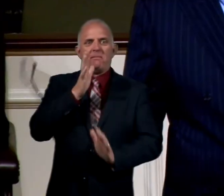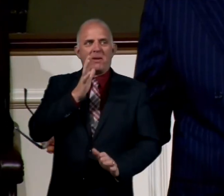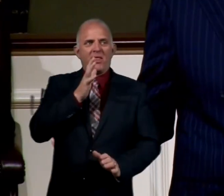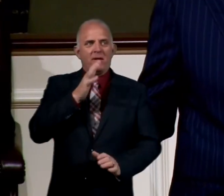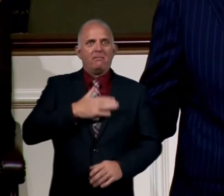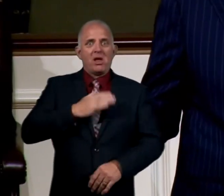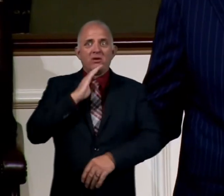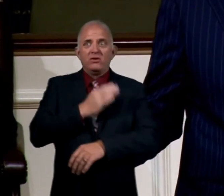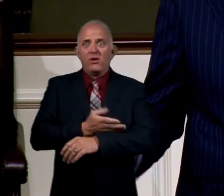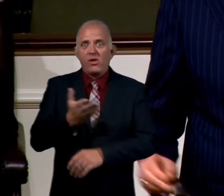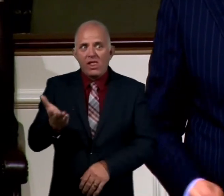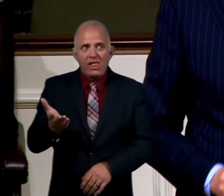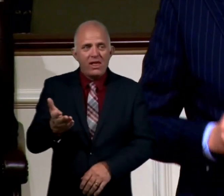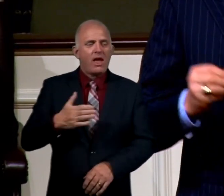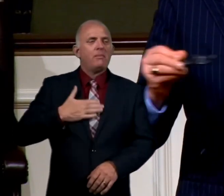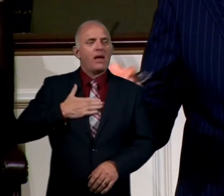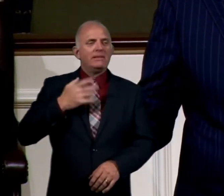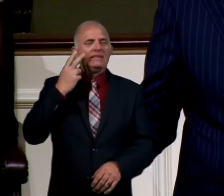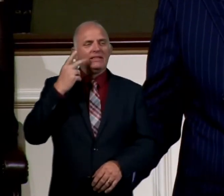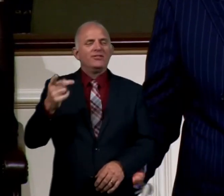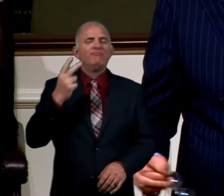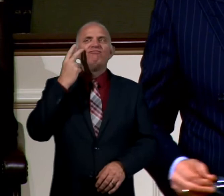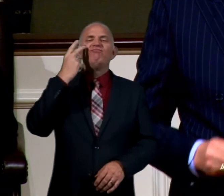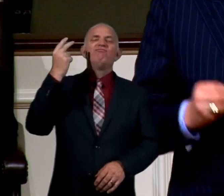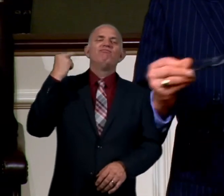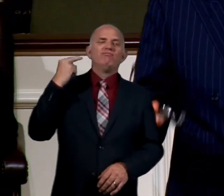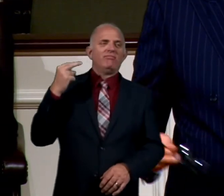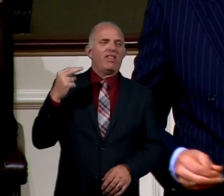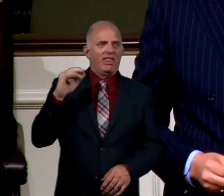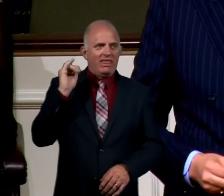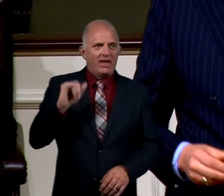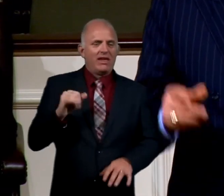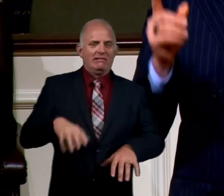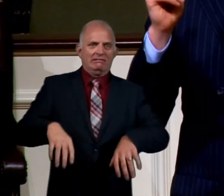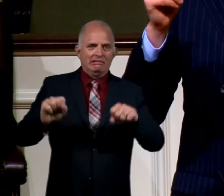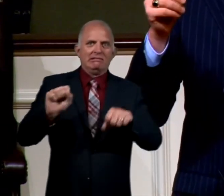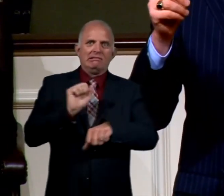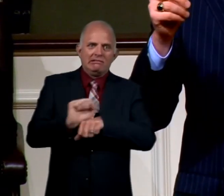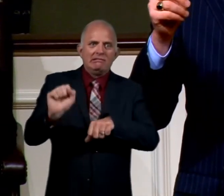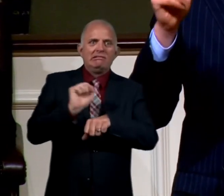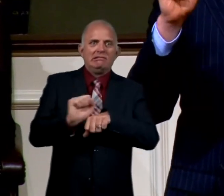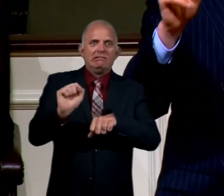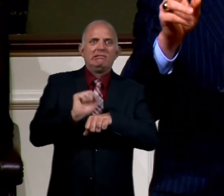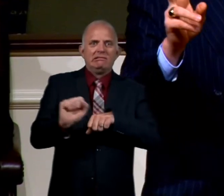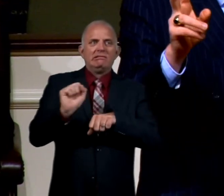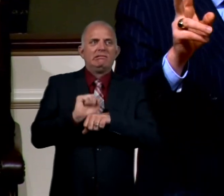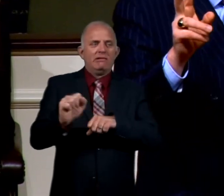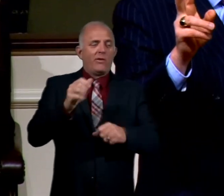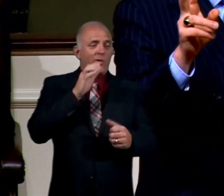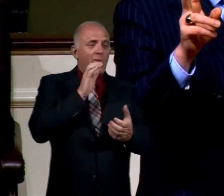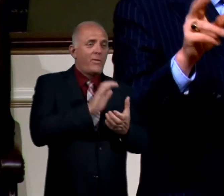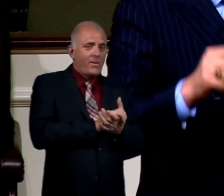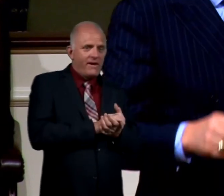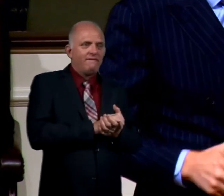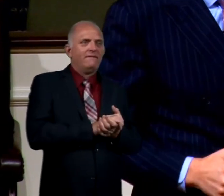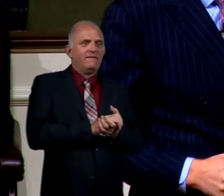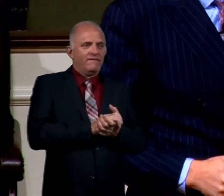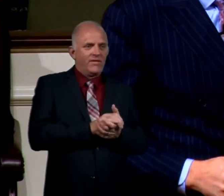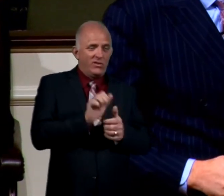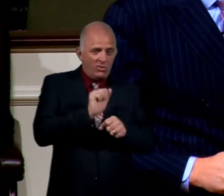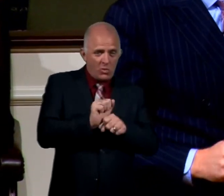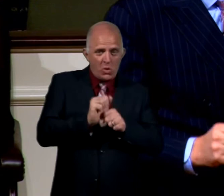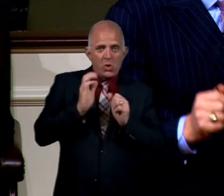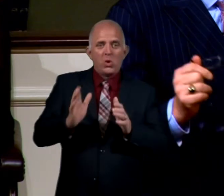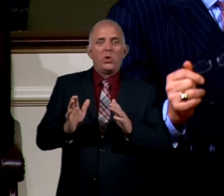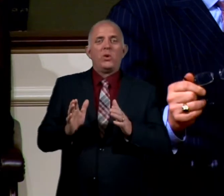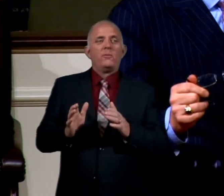happy to see all that. But he said, but it takes work. Takes work. She's known by her role as a wife. She was known by her role as a worker. And